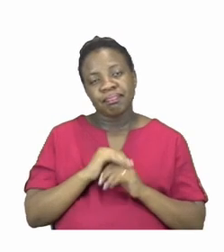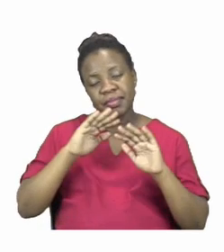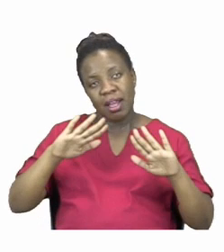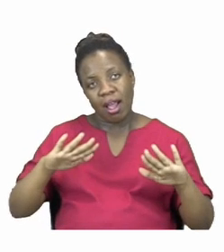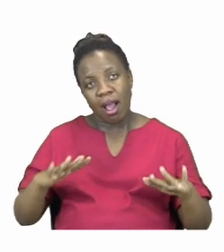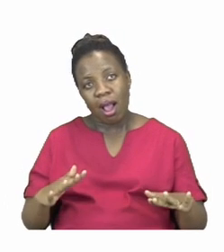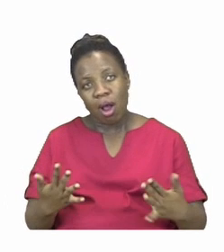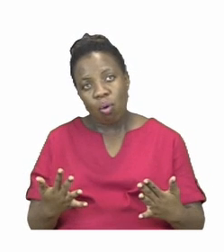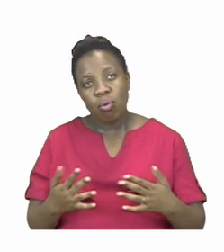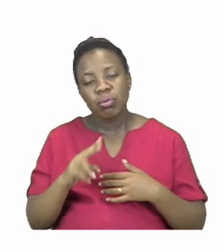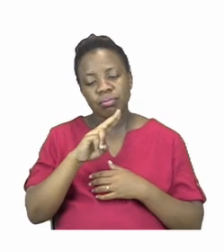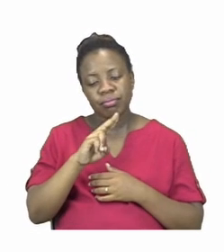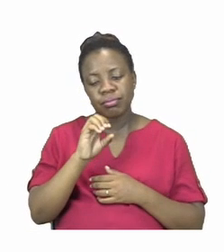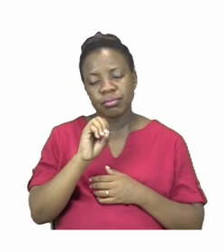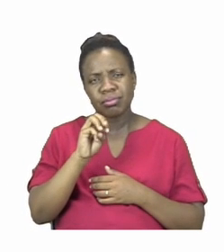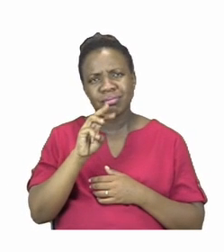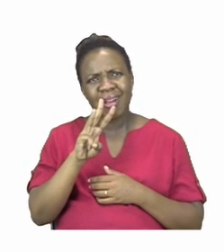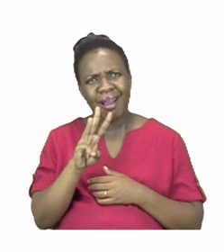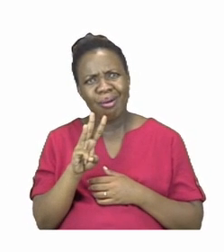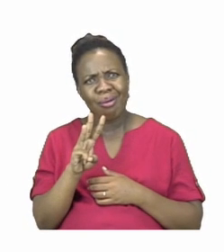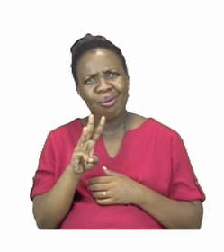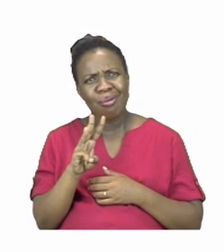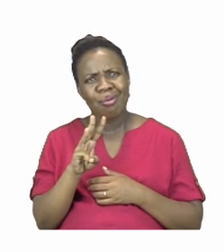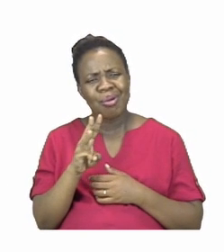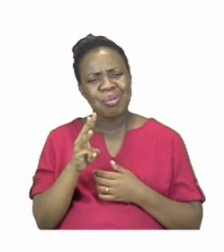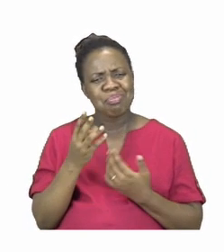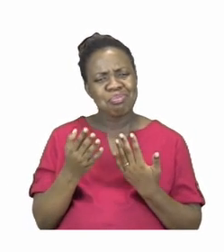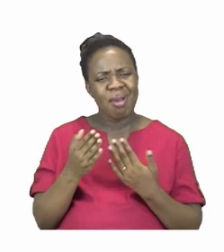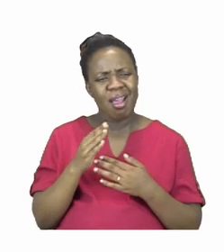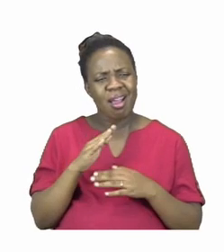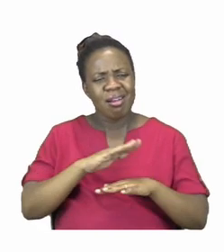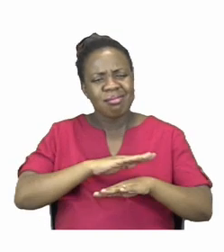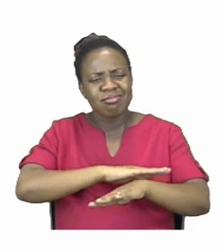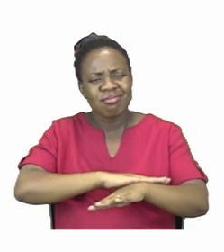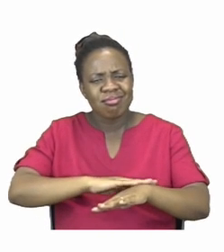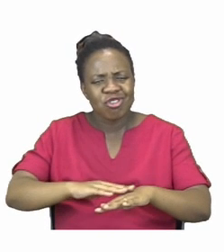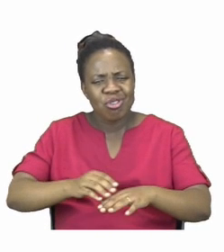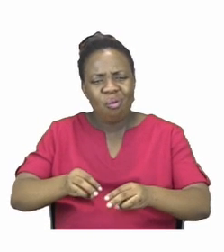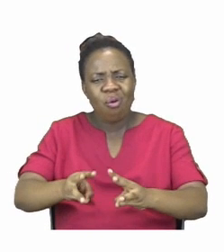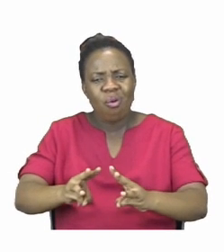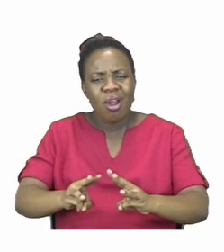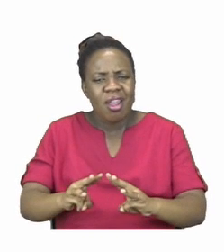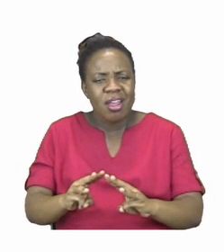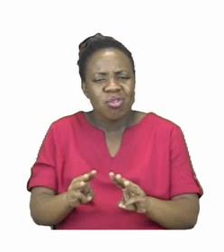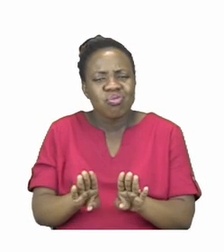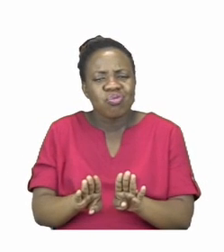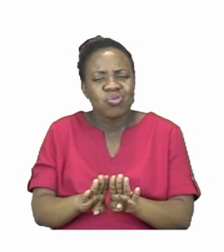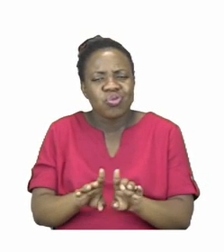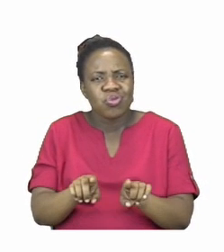a manner, or a form. How do I stop the baby from crying?